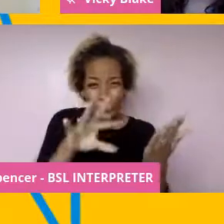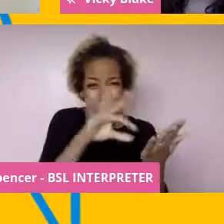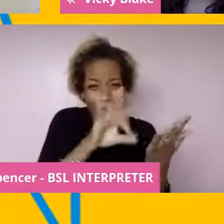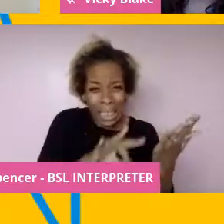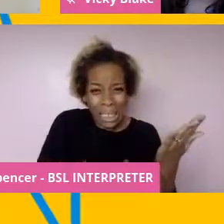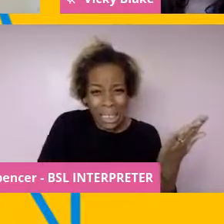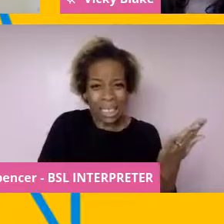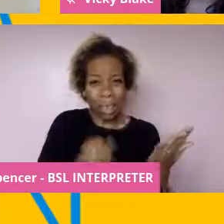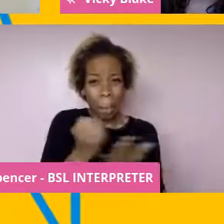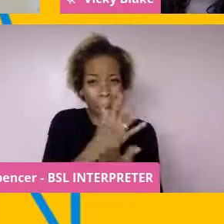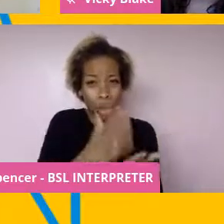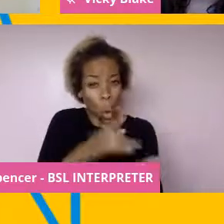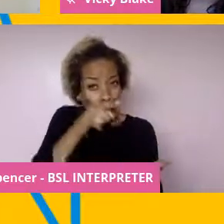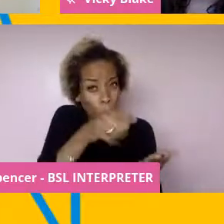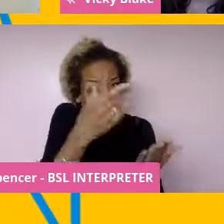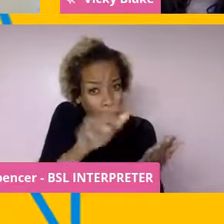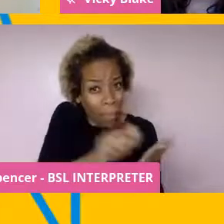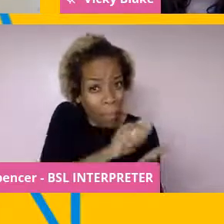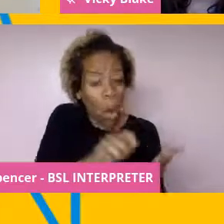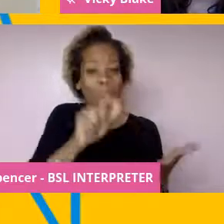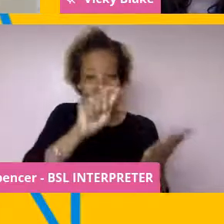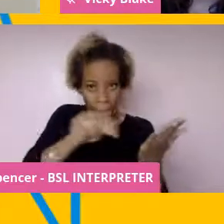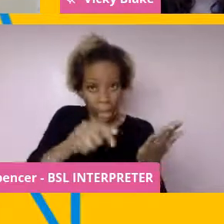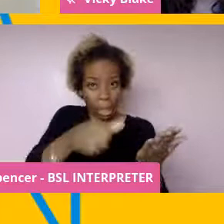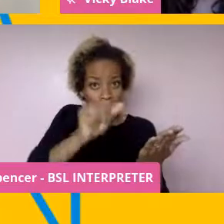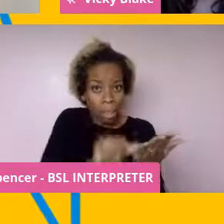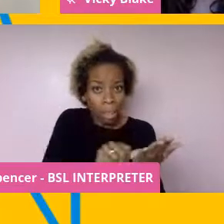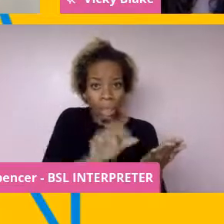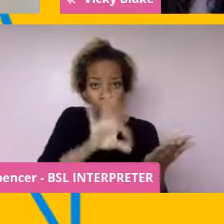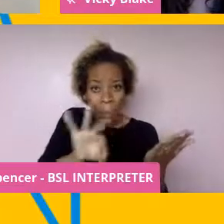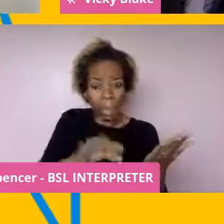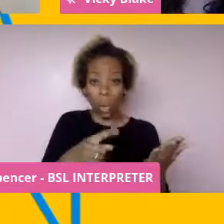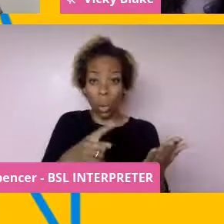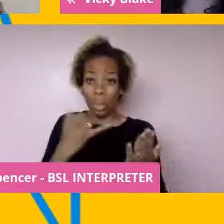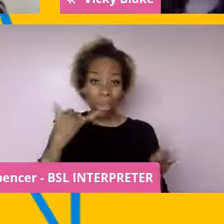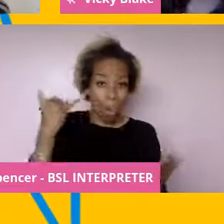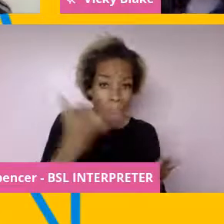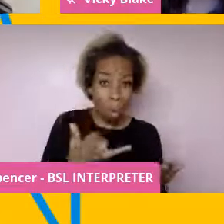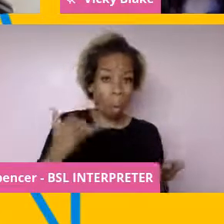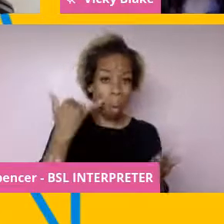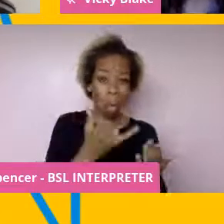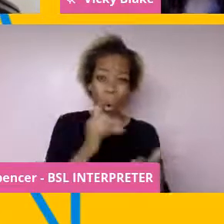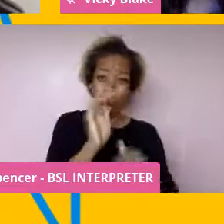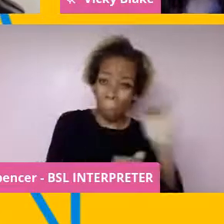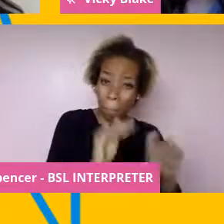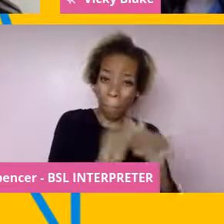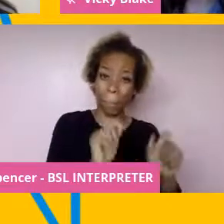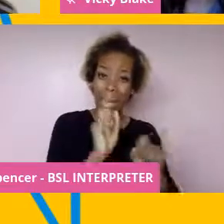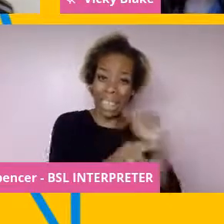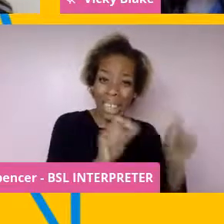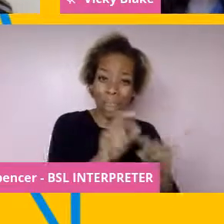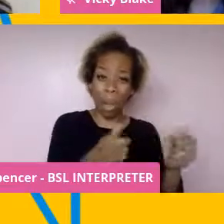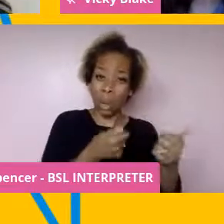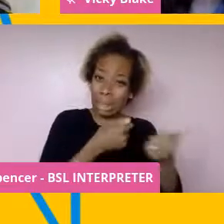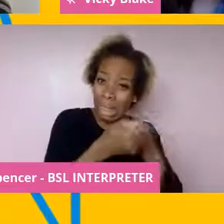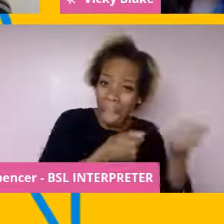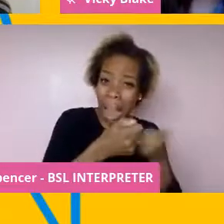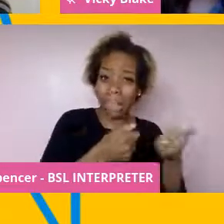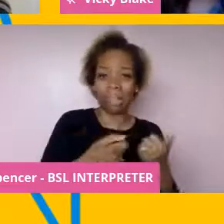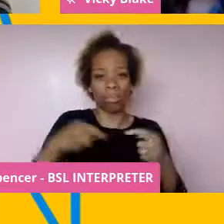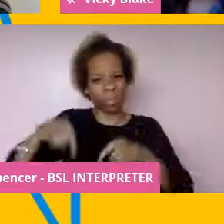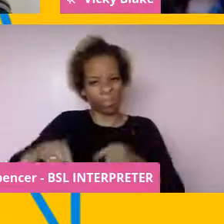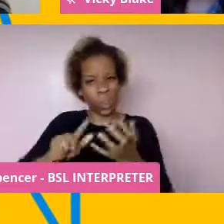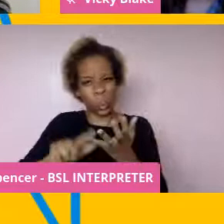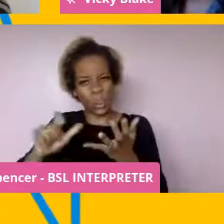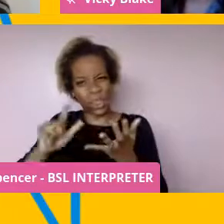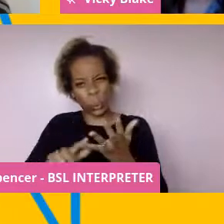they had actually voted, and not minding if they got sick of phone calls, of emails, of text. We use the UCU text service